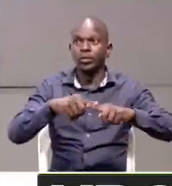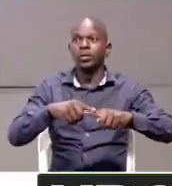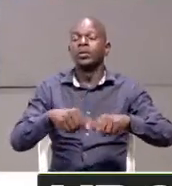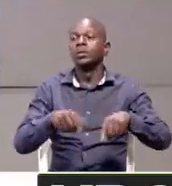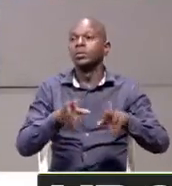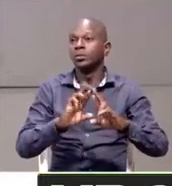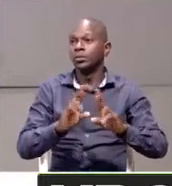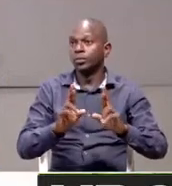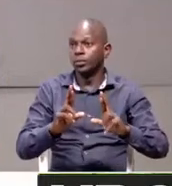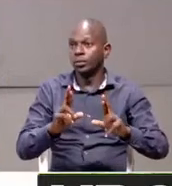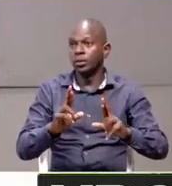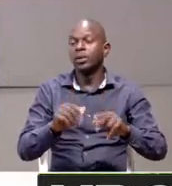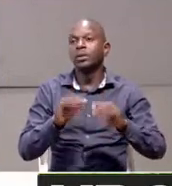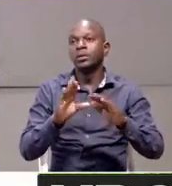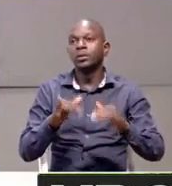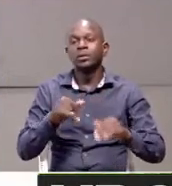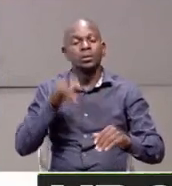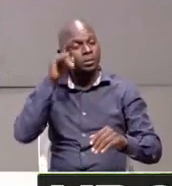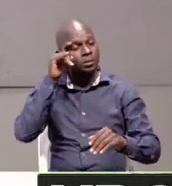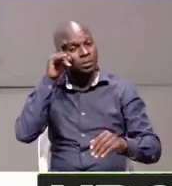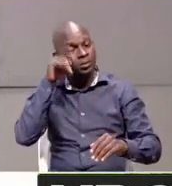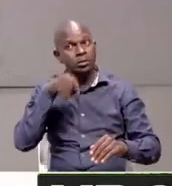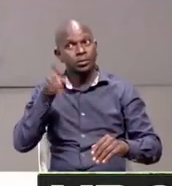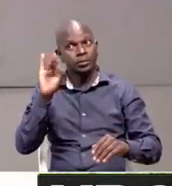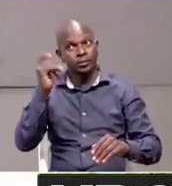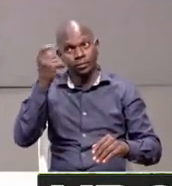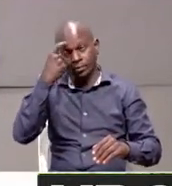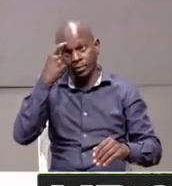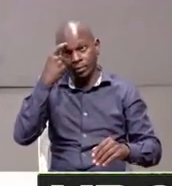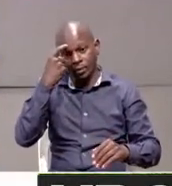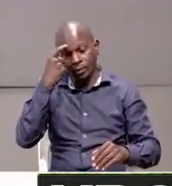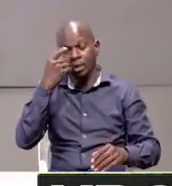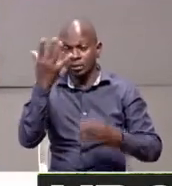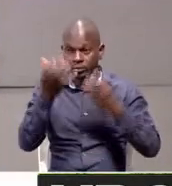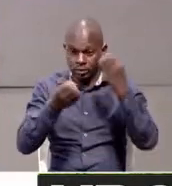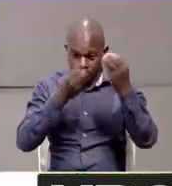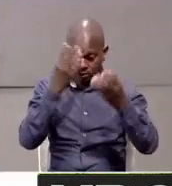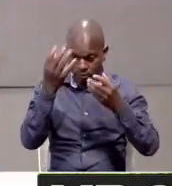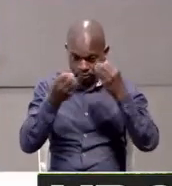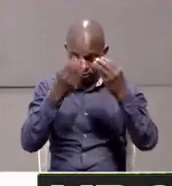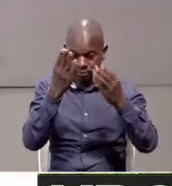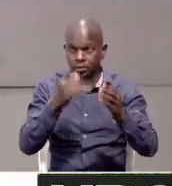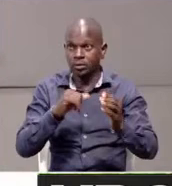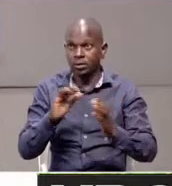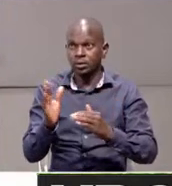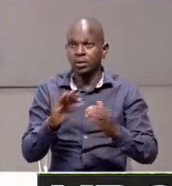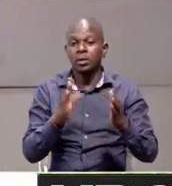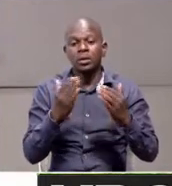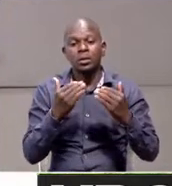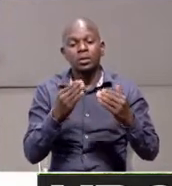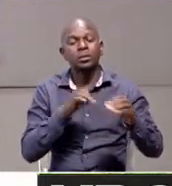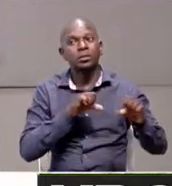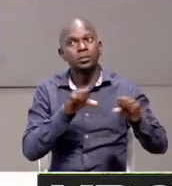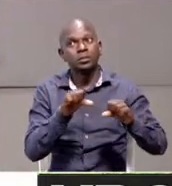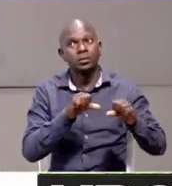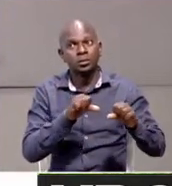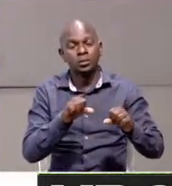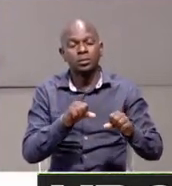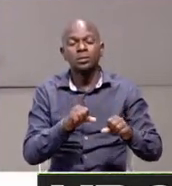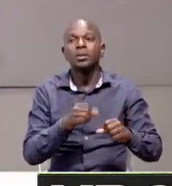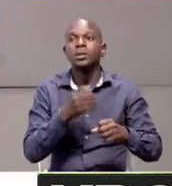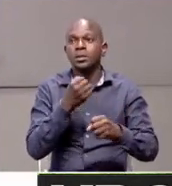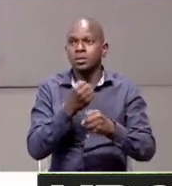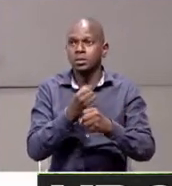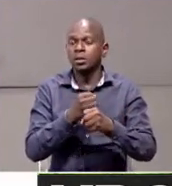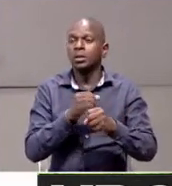were ready for it. I thank the government which has put this initiative into plan. I also thank our administration, Kashaka Girls,